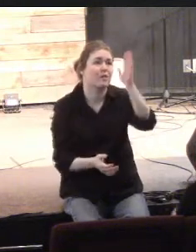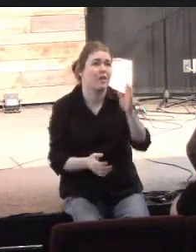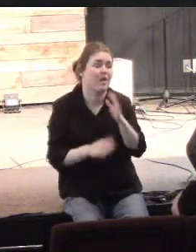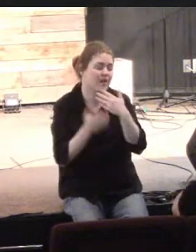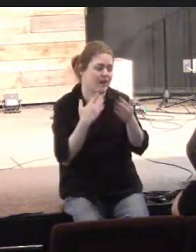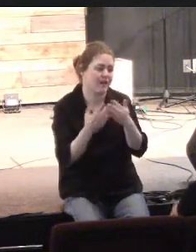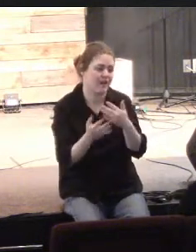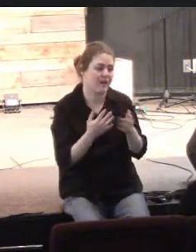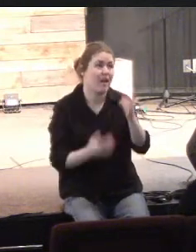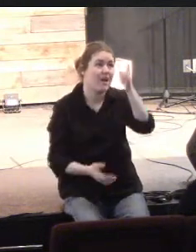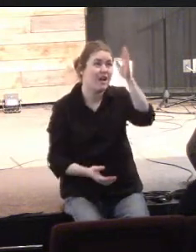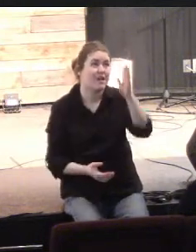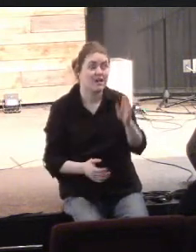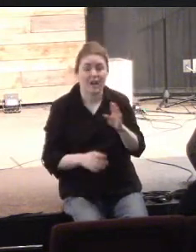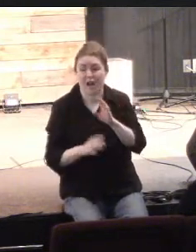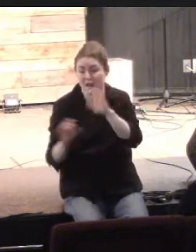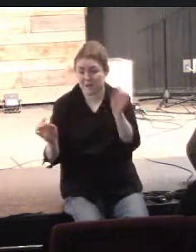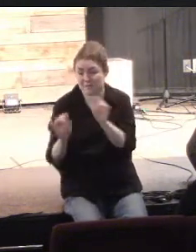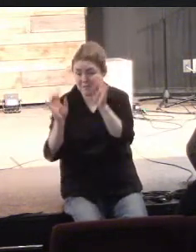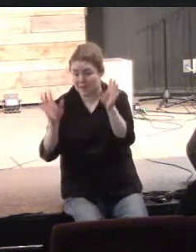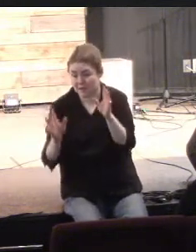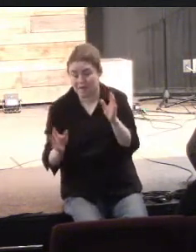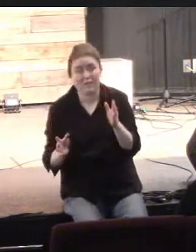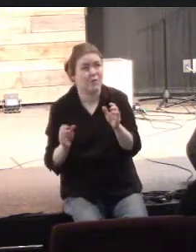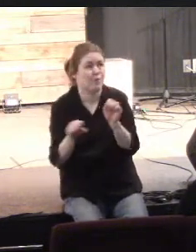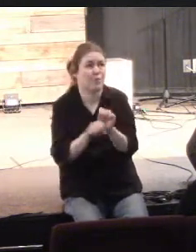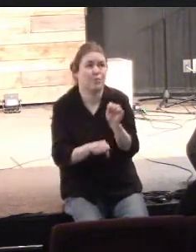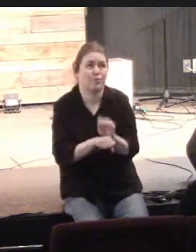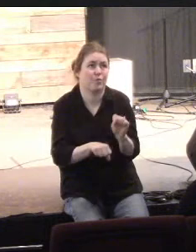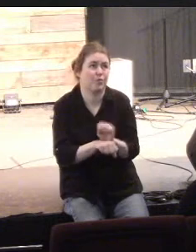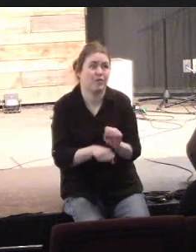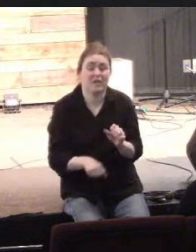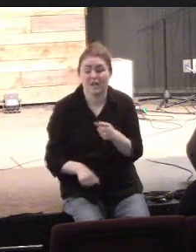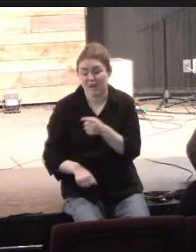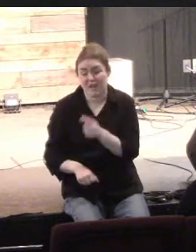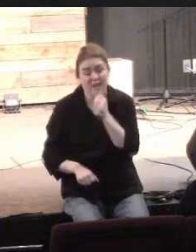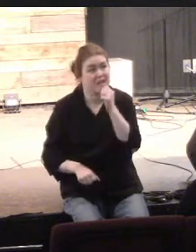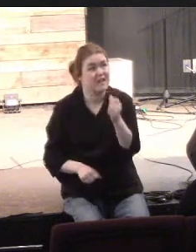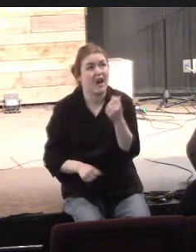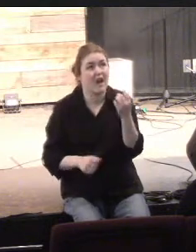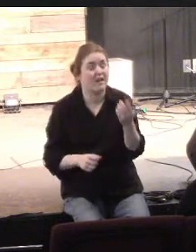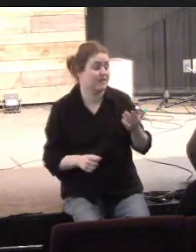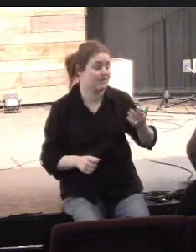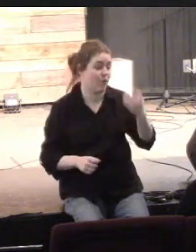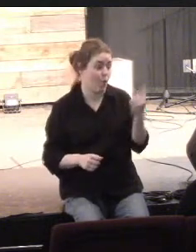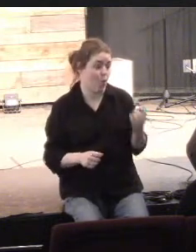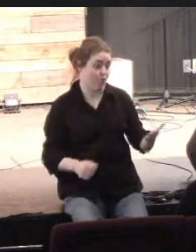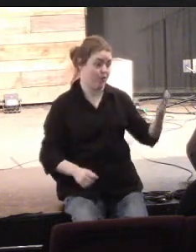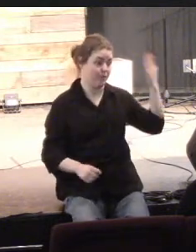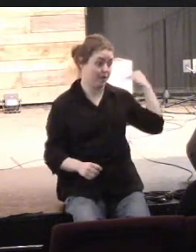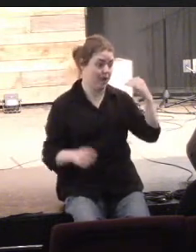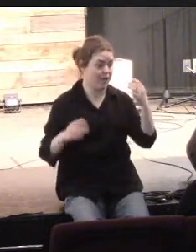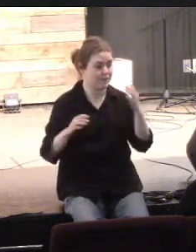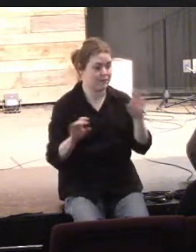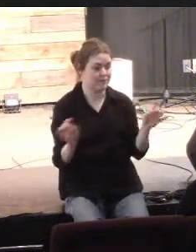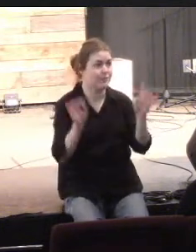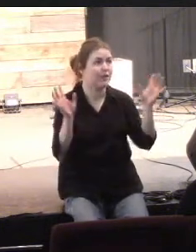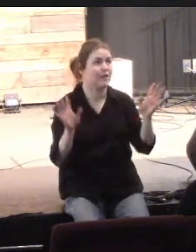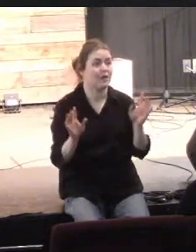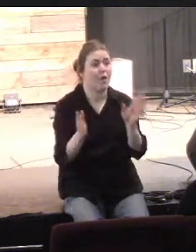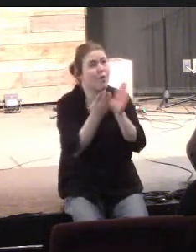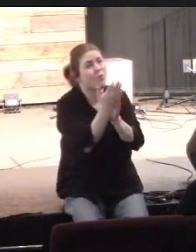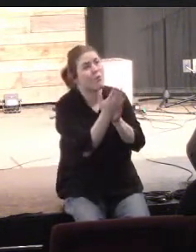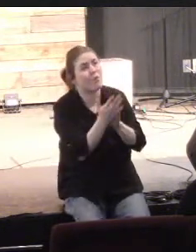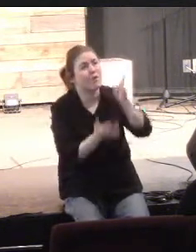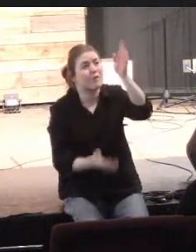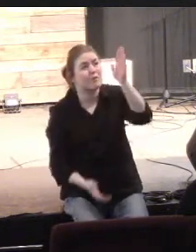doing miracles. He has not only has done miracles, He's doing miracles. Worship God. Worship